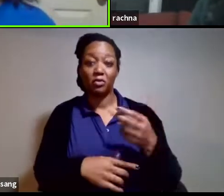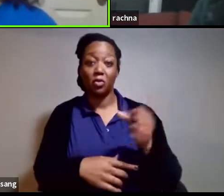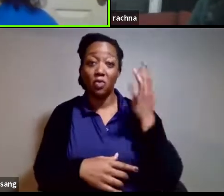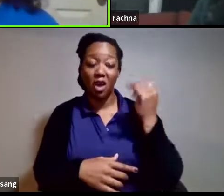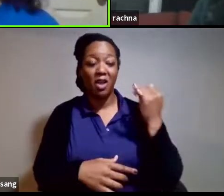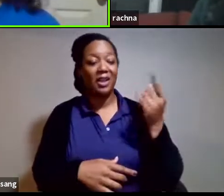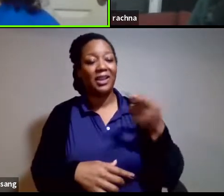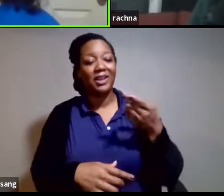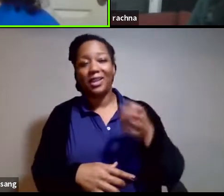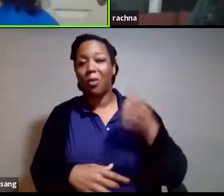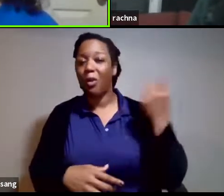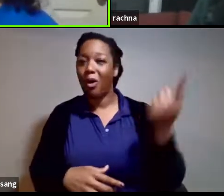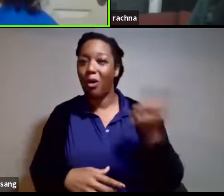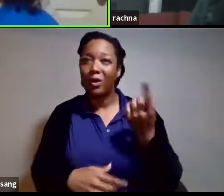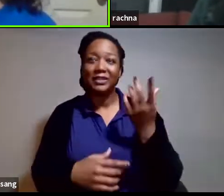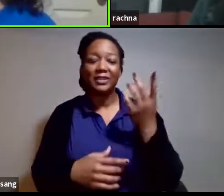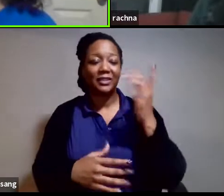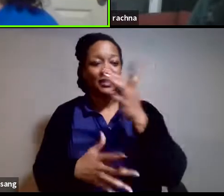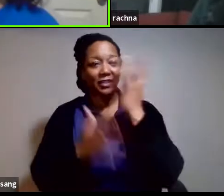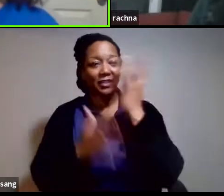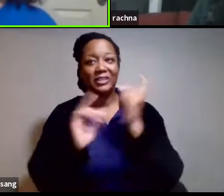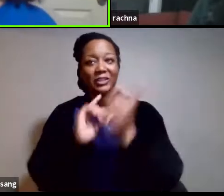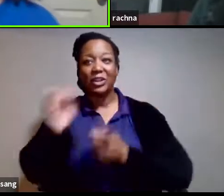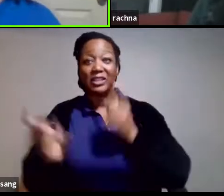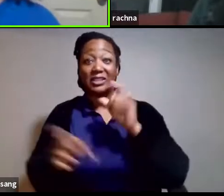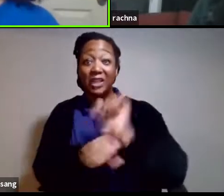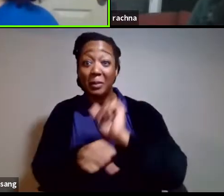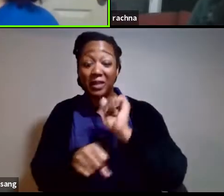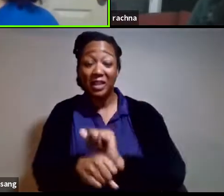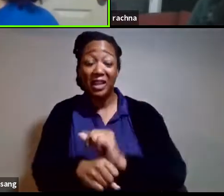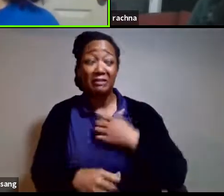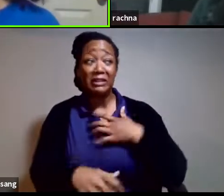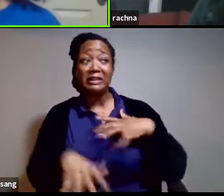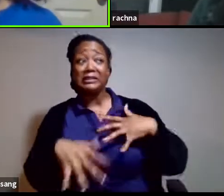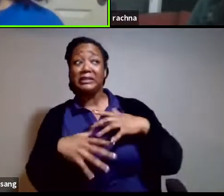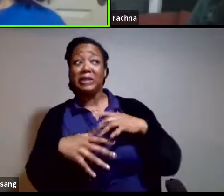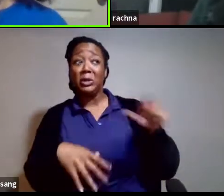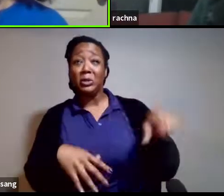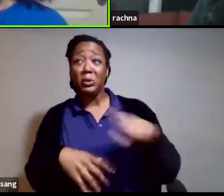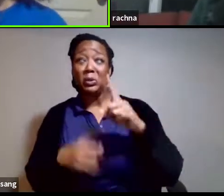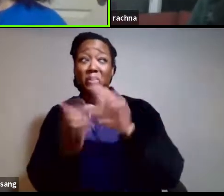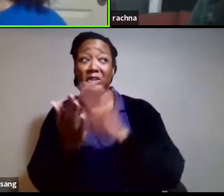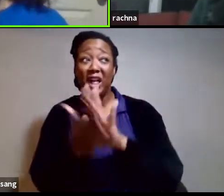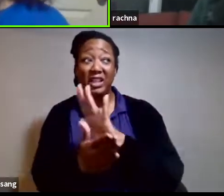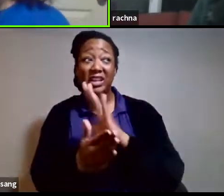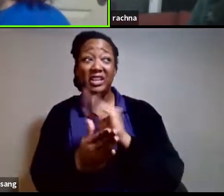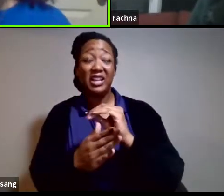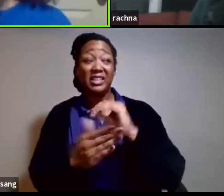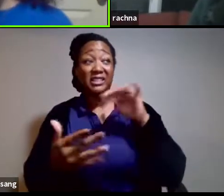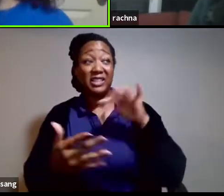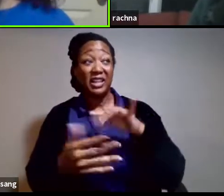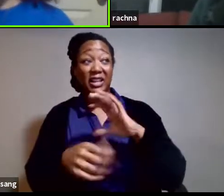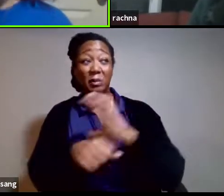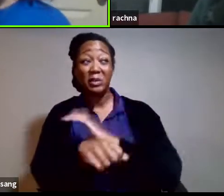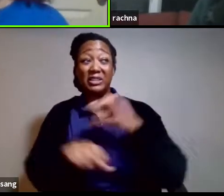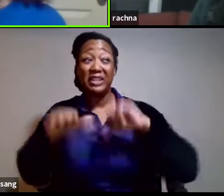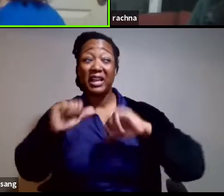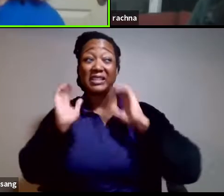assignments. I was very apprehensive about him going off to college where he's studying computer science. And lo and behold,